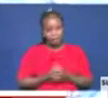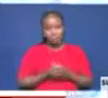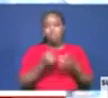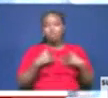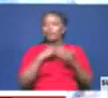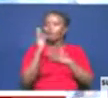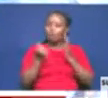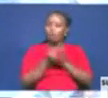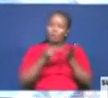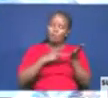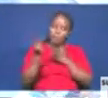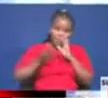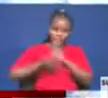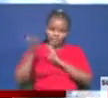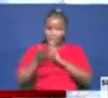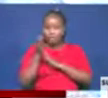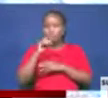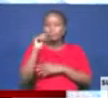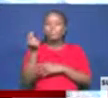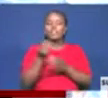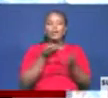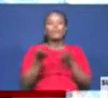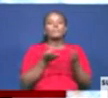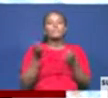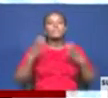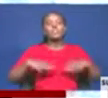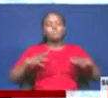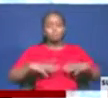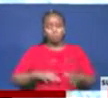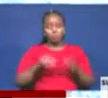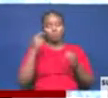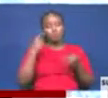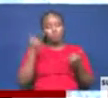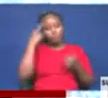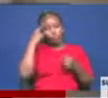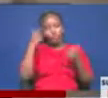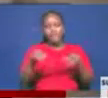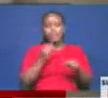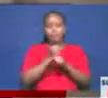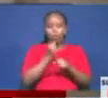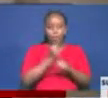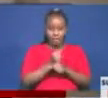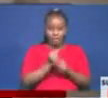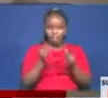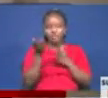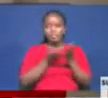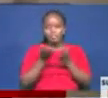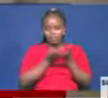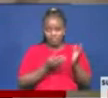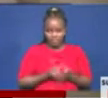payment to Kenyan business people and individuals for works done and for services delivered. During the